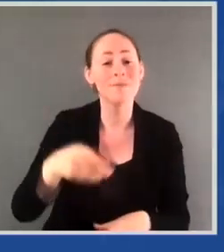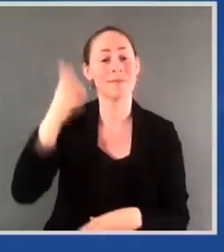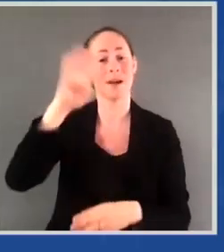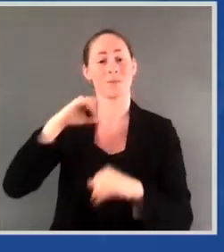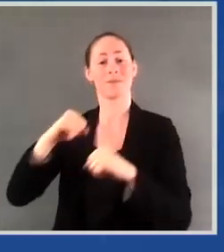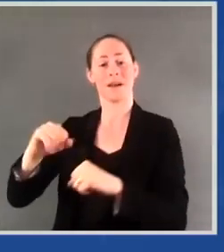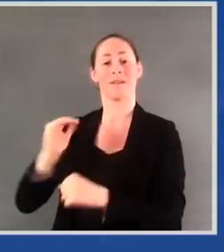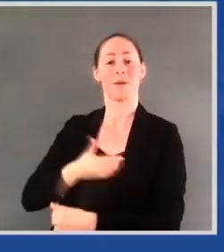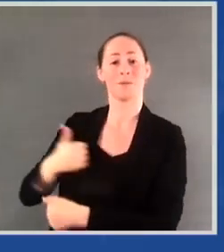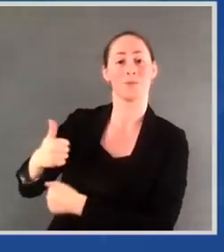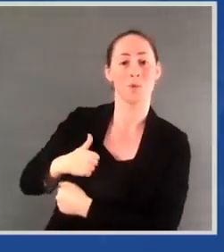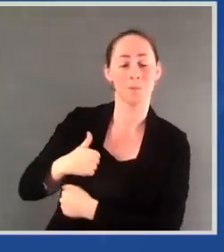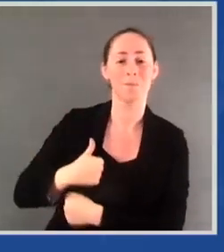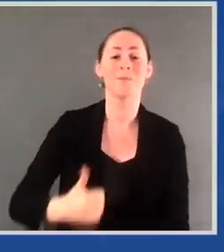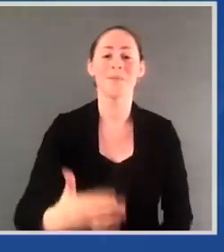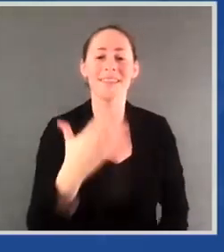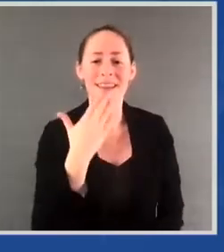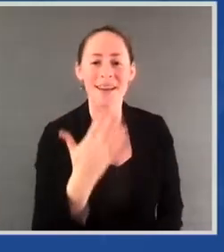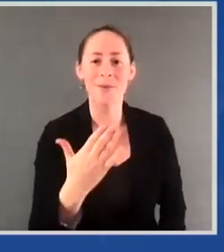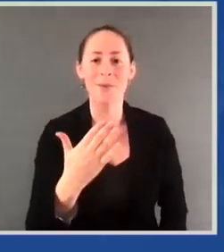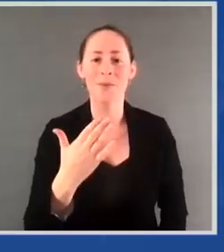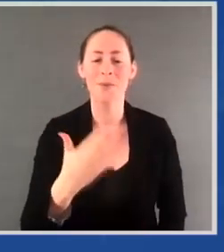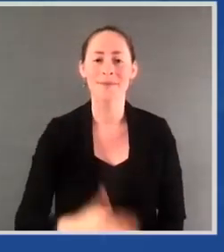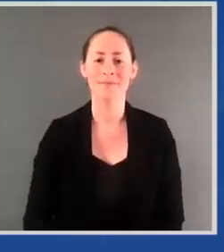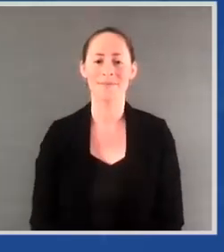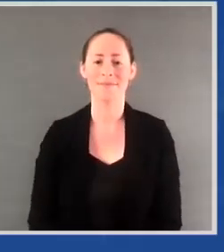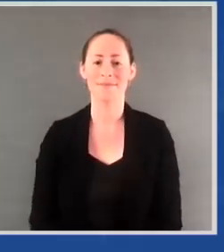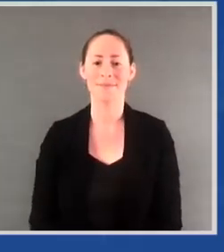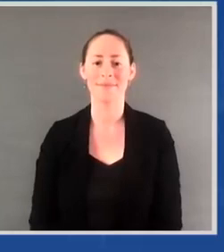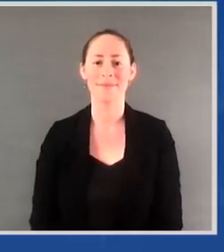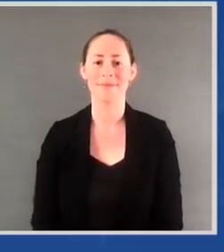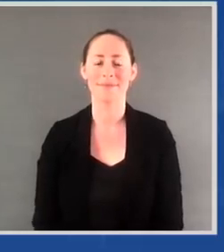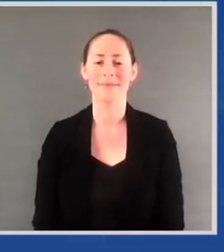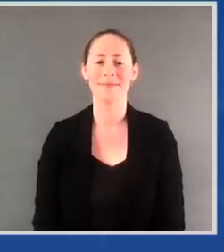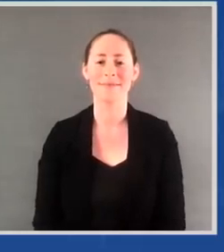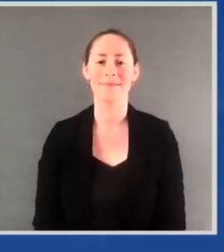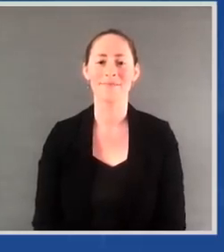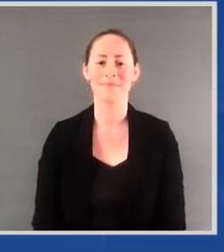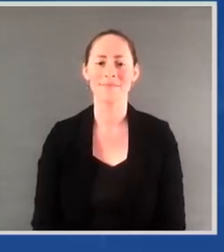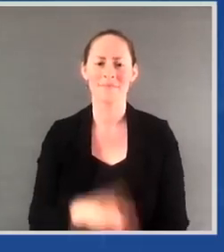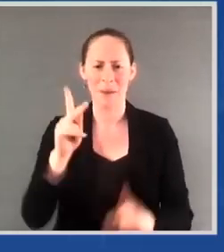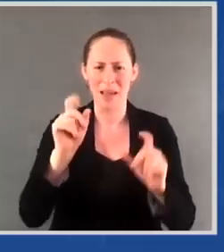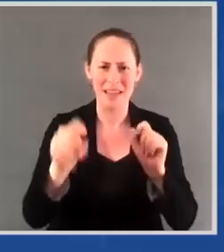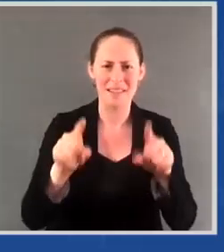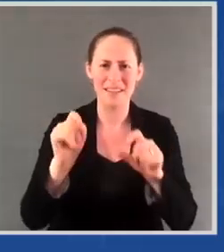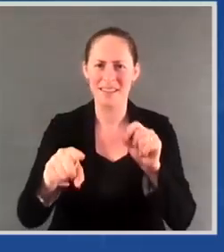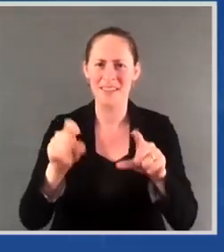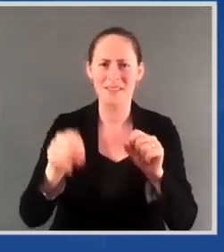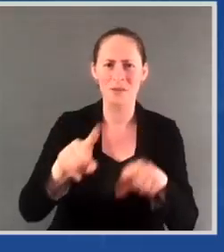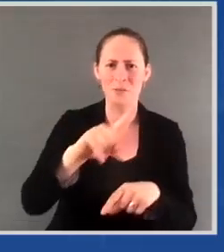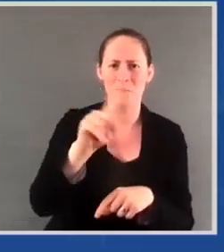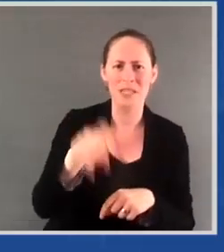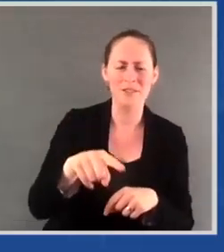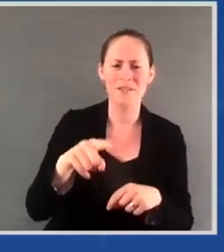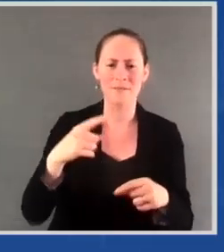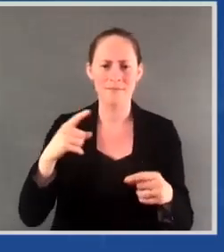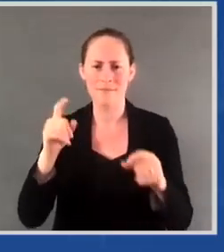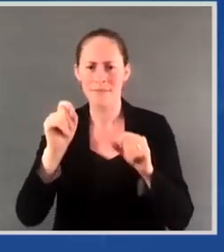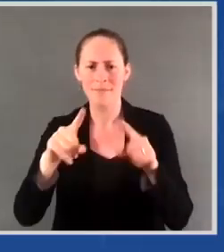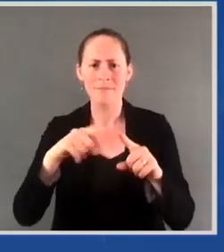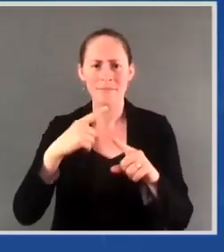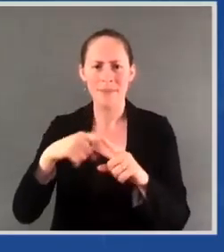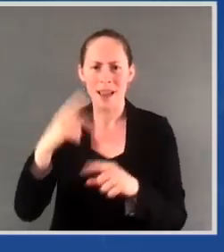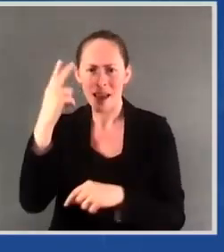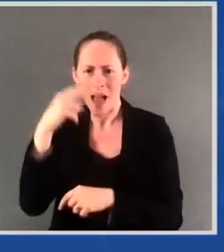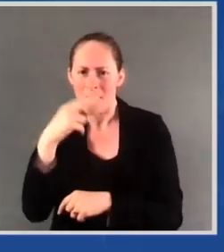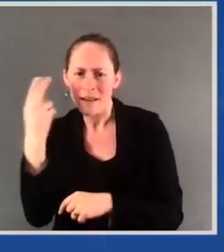you. Mr. President, do you have any comment about the Catholic bishops? Could the Delta variant force us back